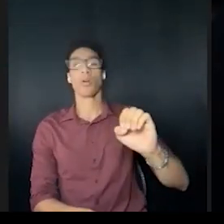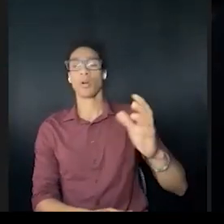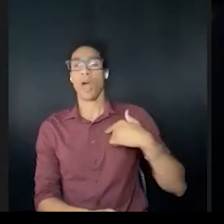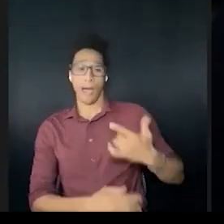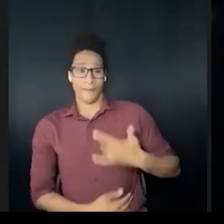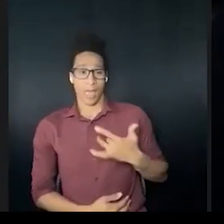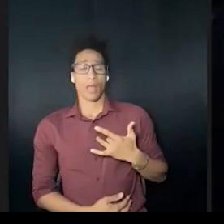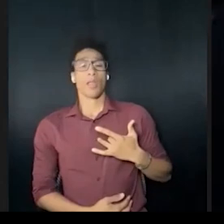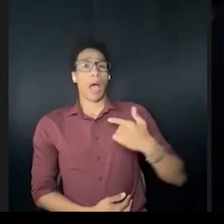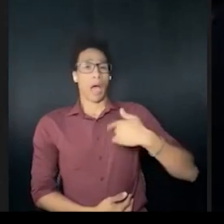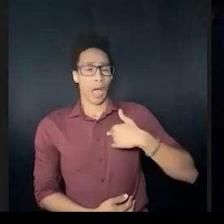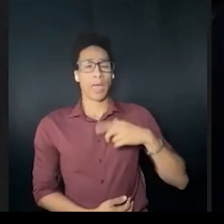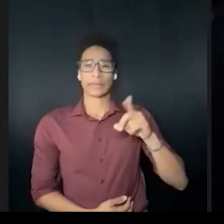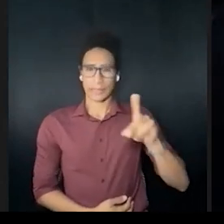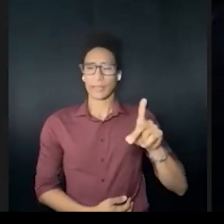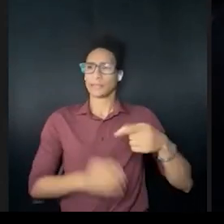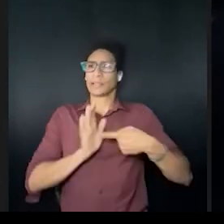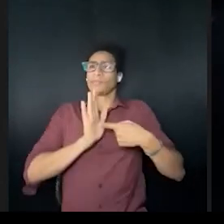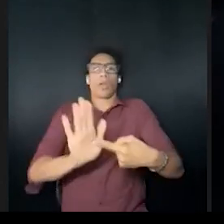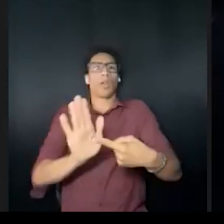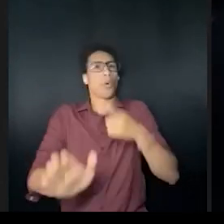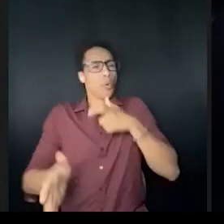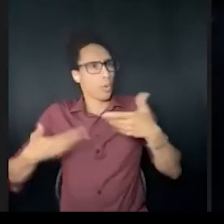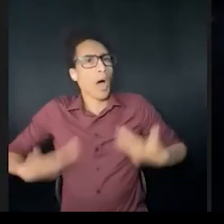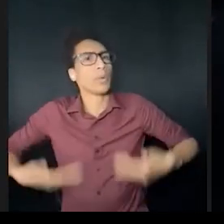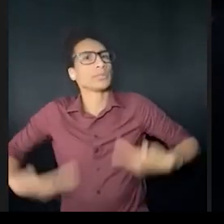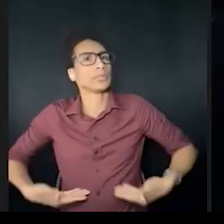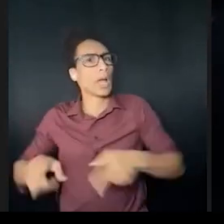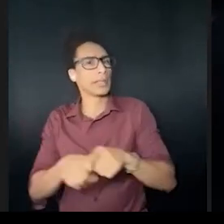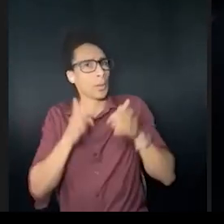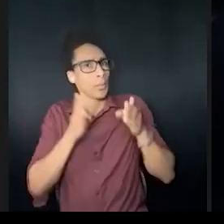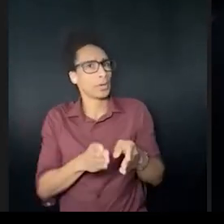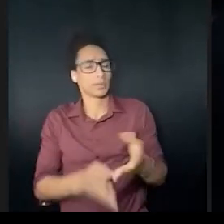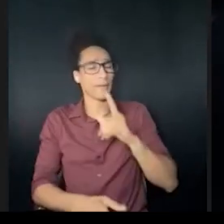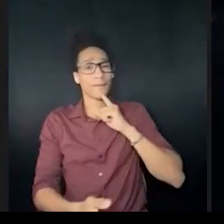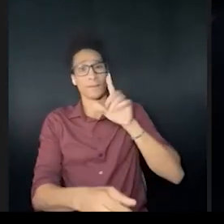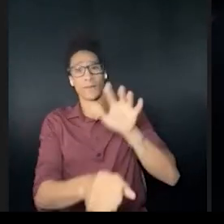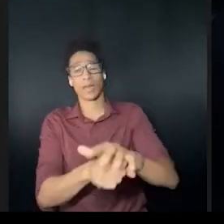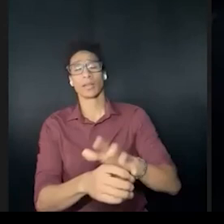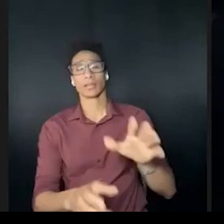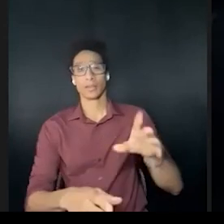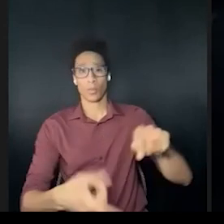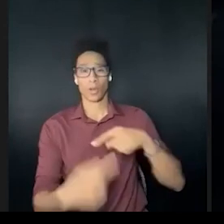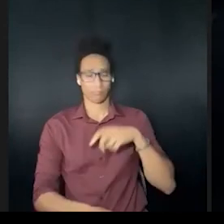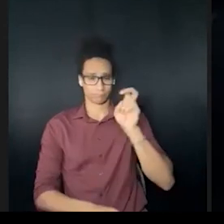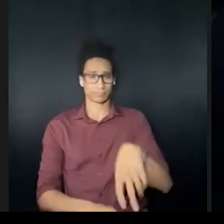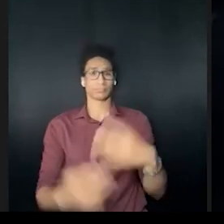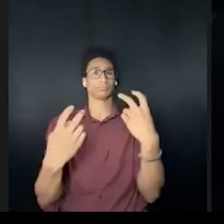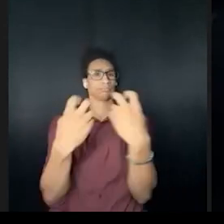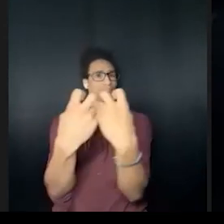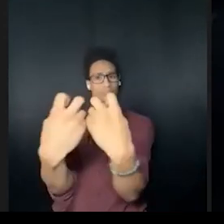I felt that I had demonstrated who I was as a person. Mm-hmm. In fact, when I sat before the parole board, the first thing they did, they